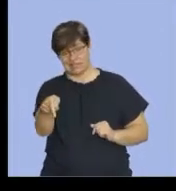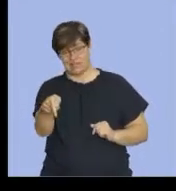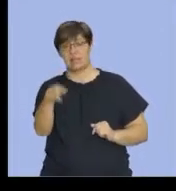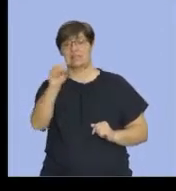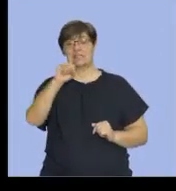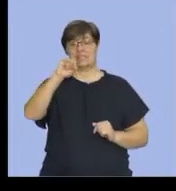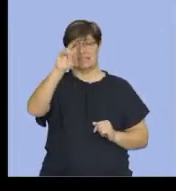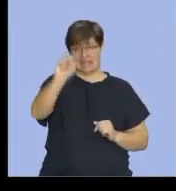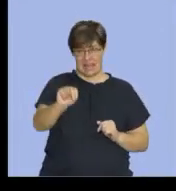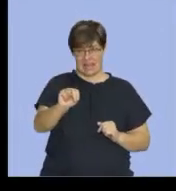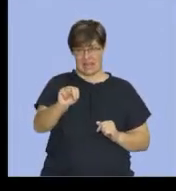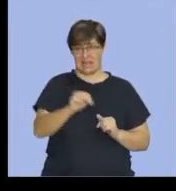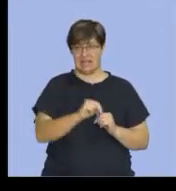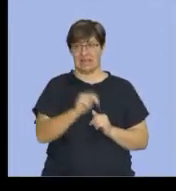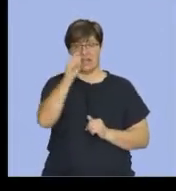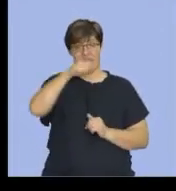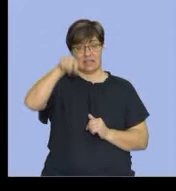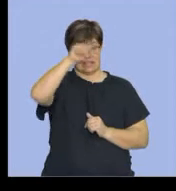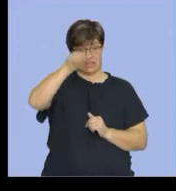sine theta